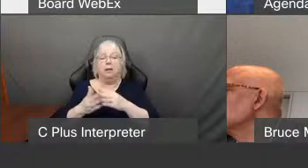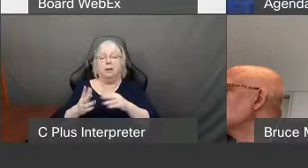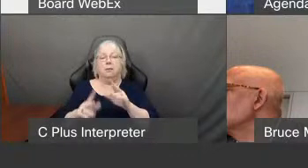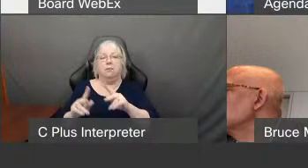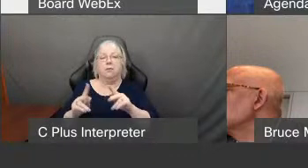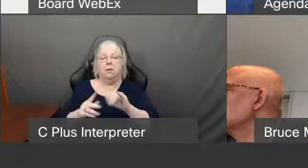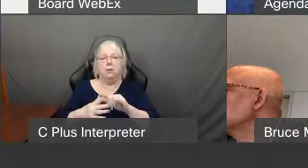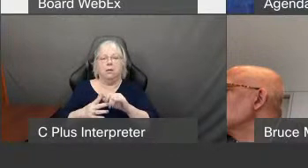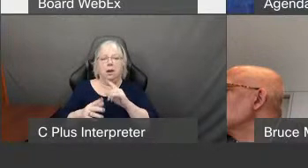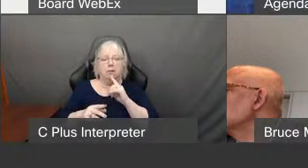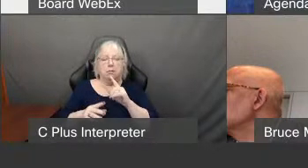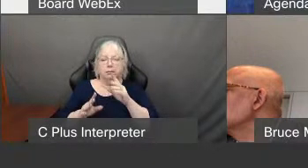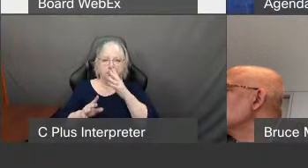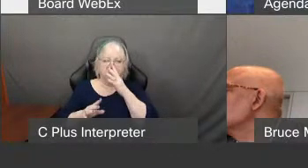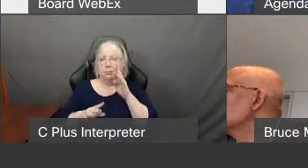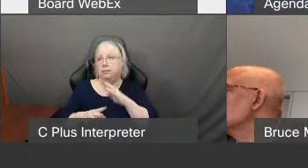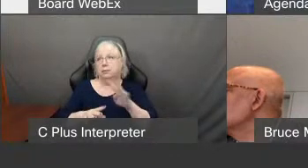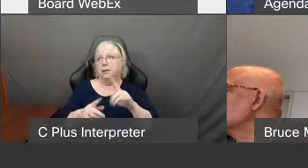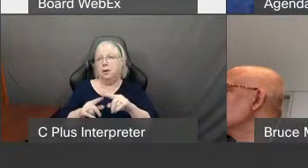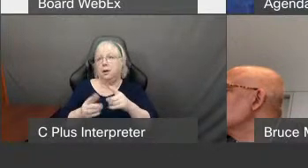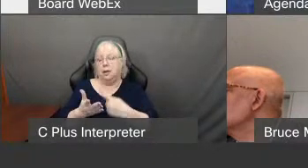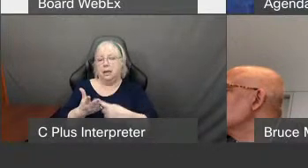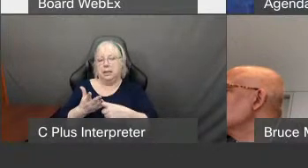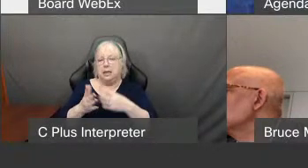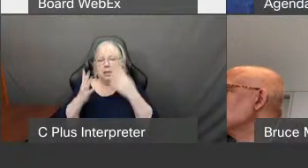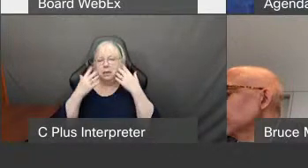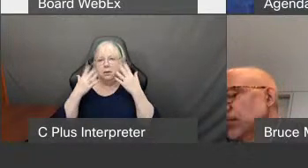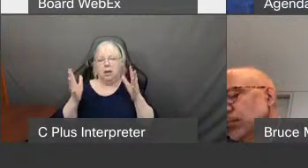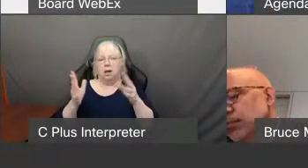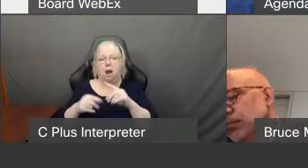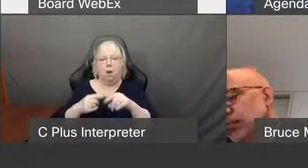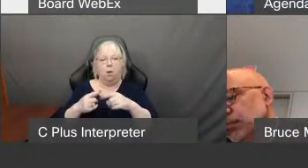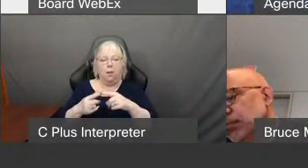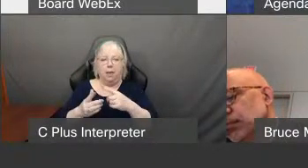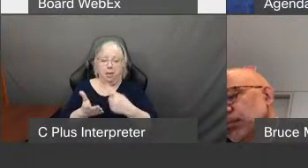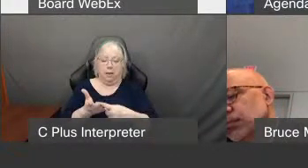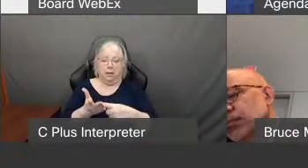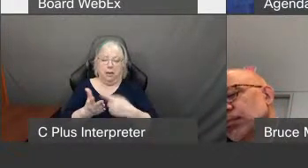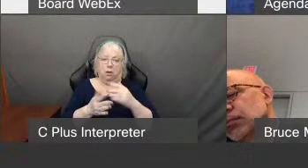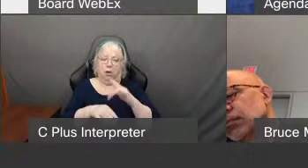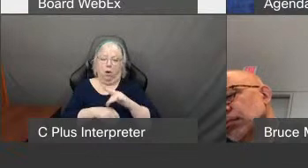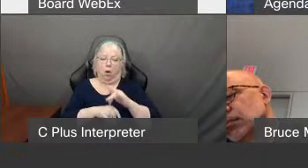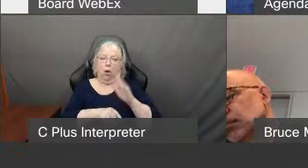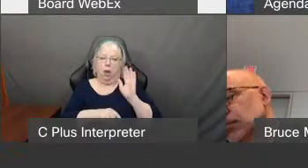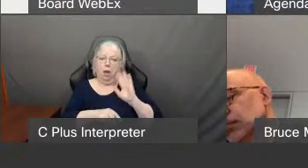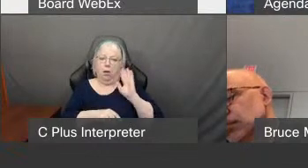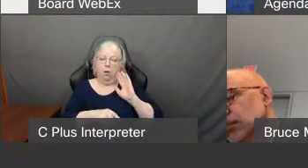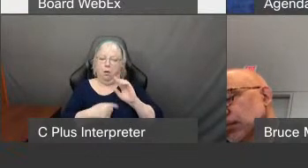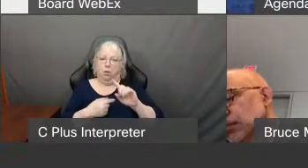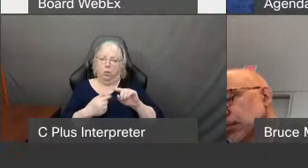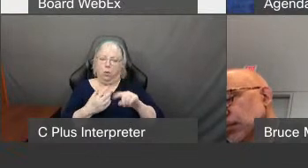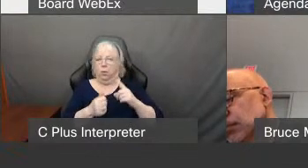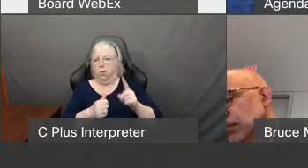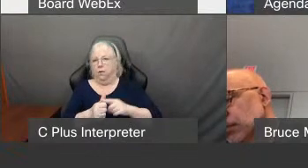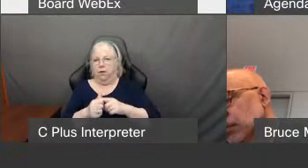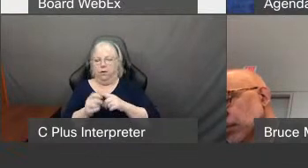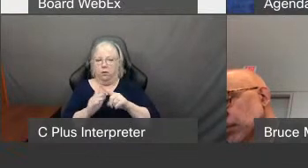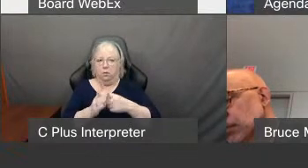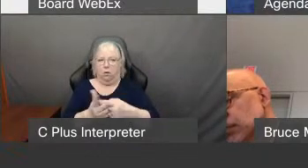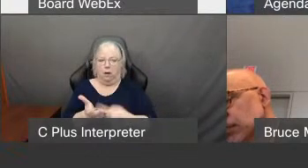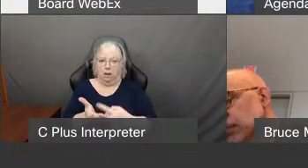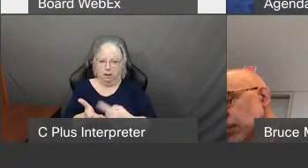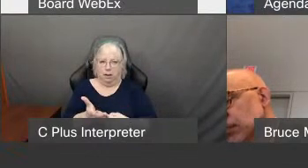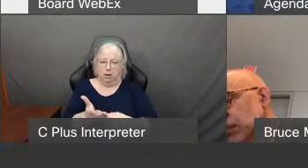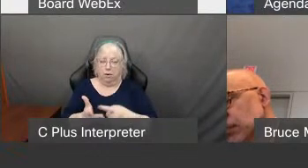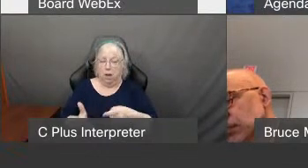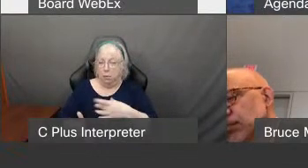weren't tuned in to the discussions early on when we started talking about this, I would like for you to